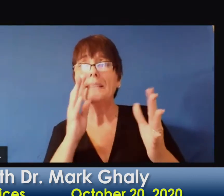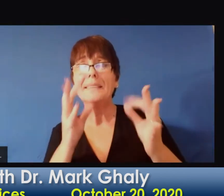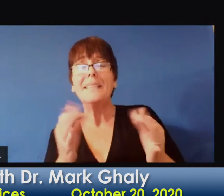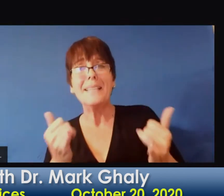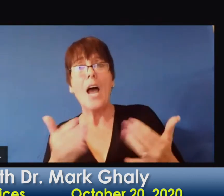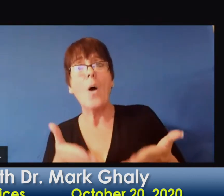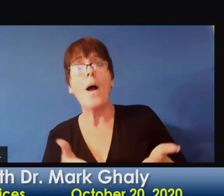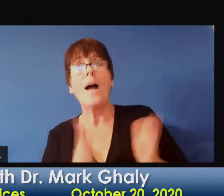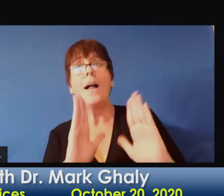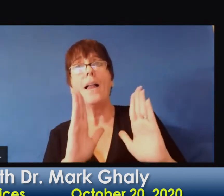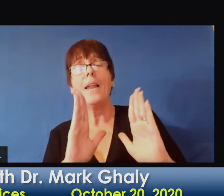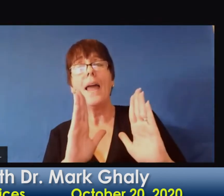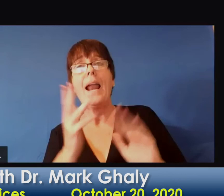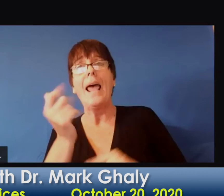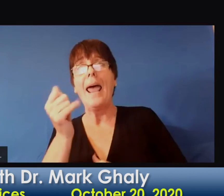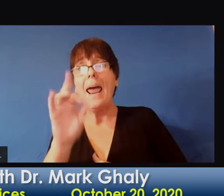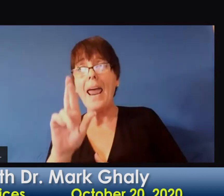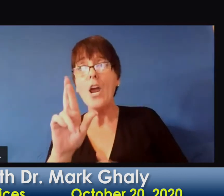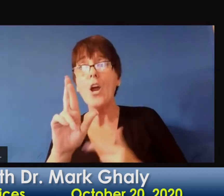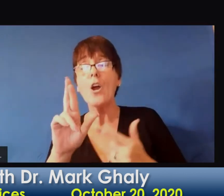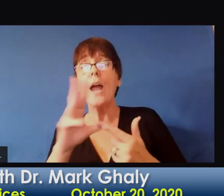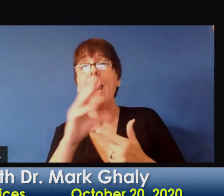allowing hair removal and tattooing?